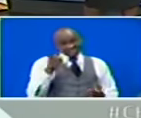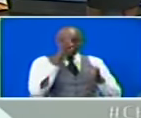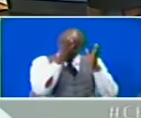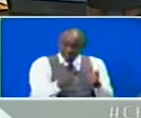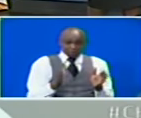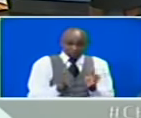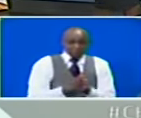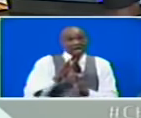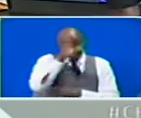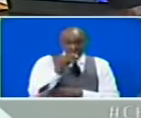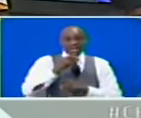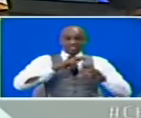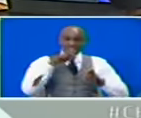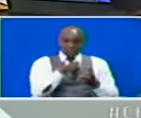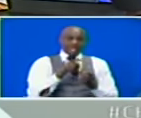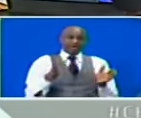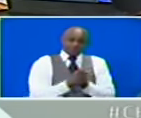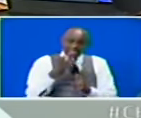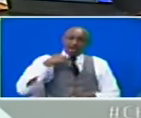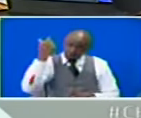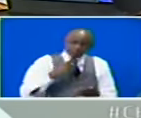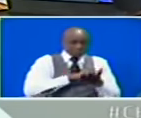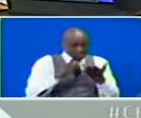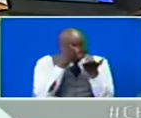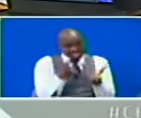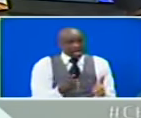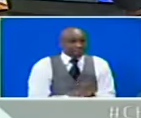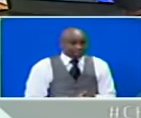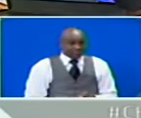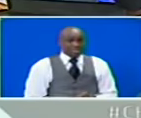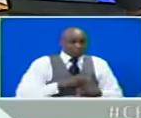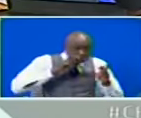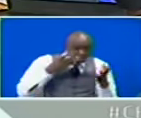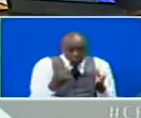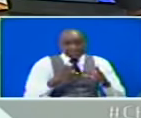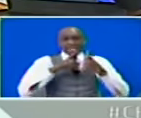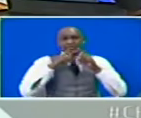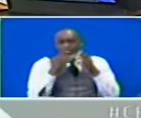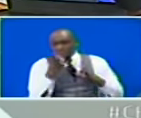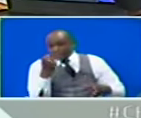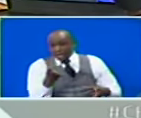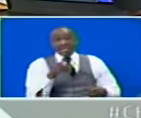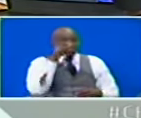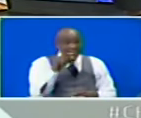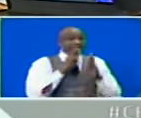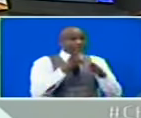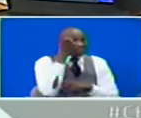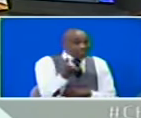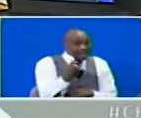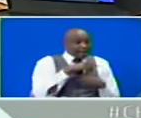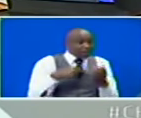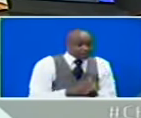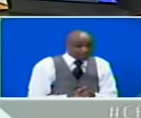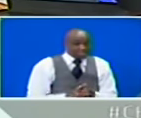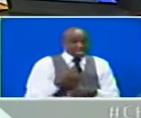Alphonse is the Kenya editor of Africa Check. He's here with us every week taking a look at statements that are made. Oh, and by the way, that report on